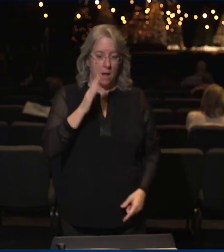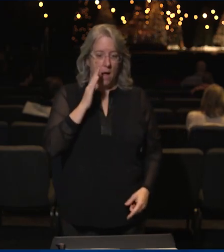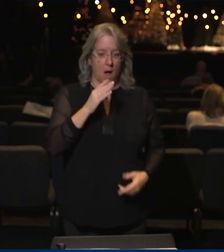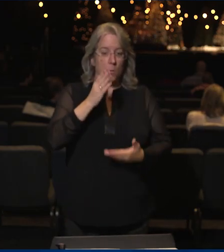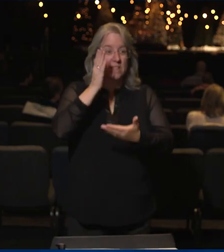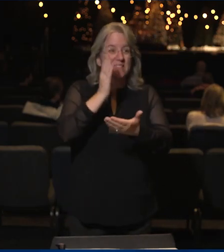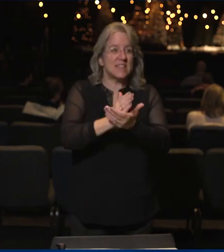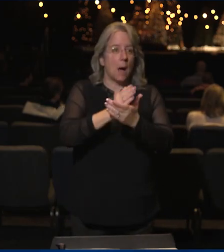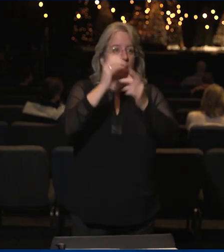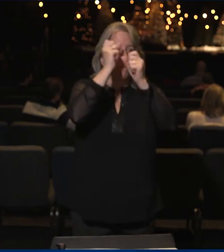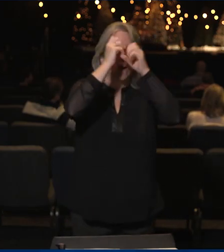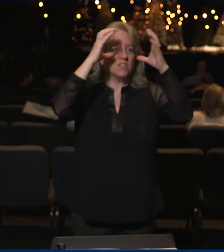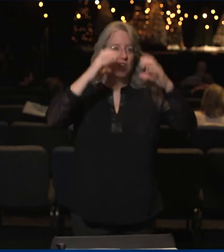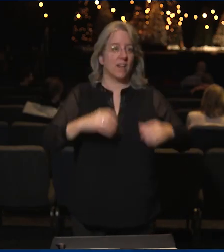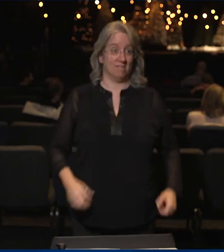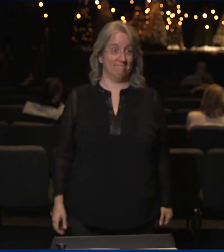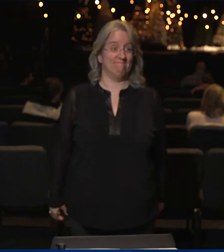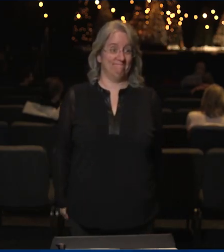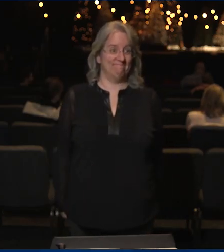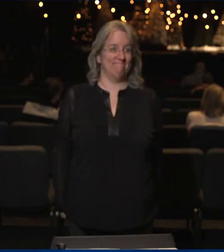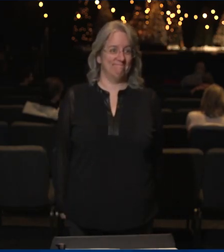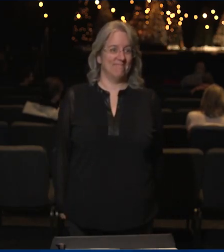imagining.